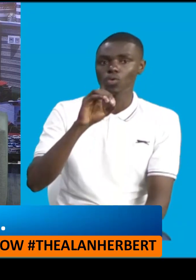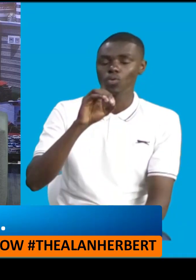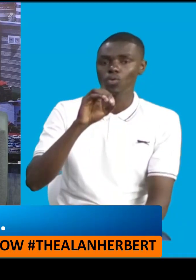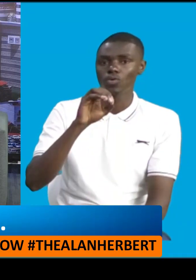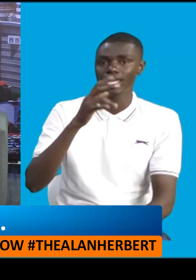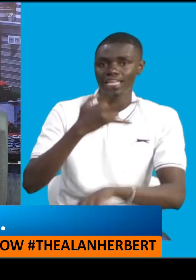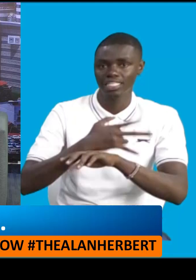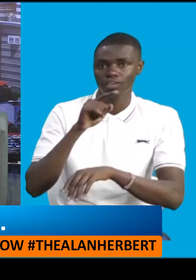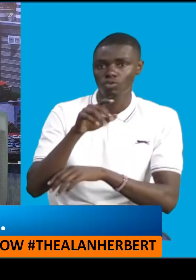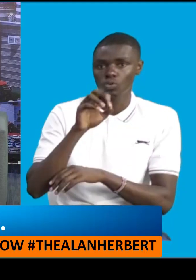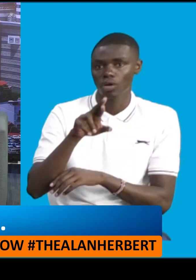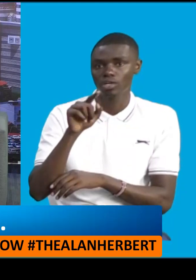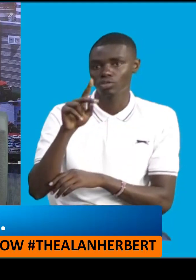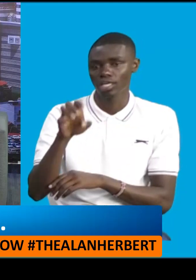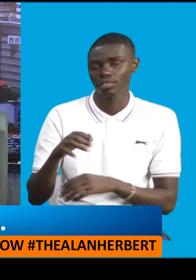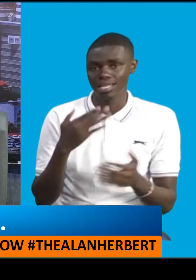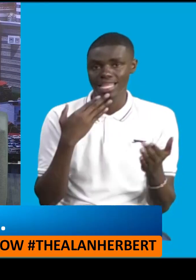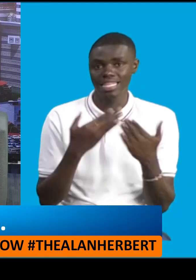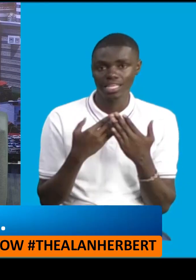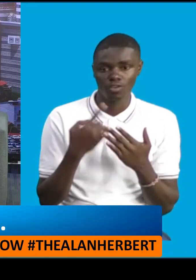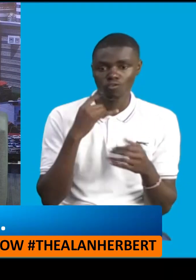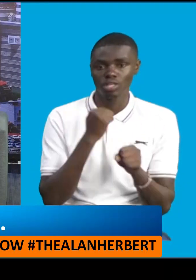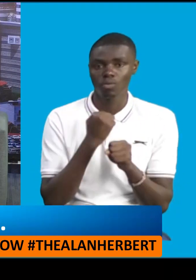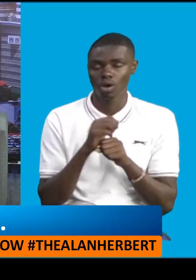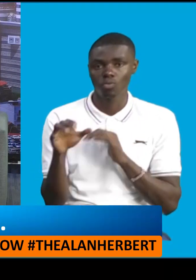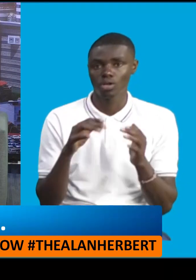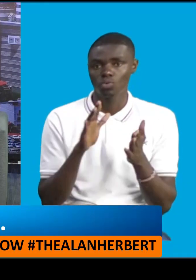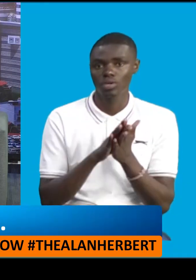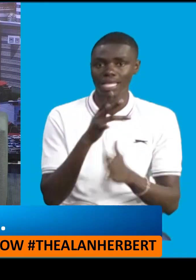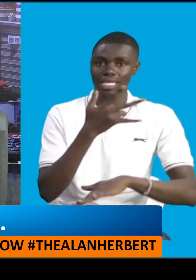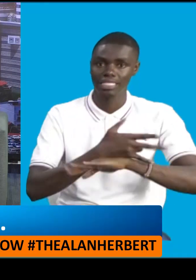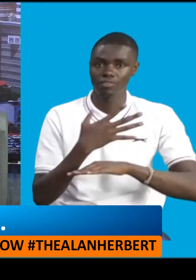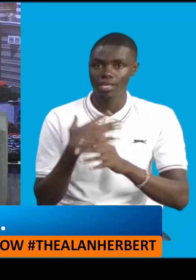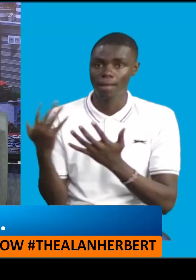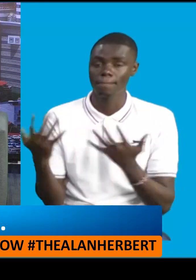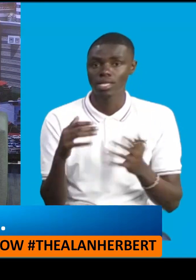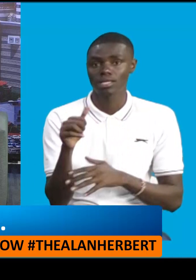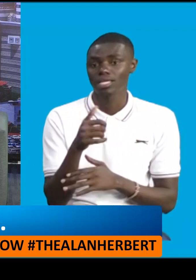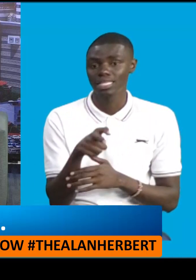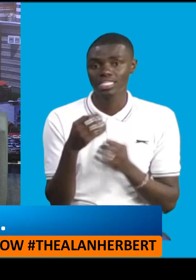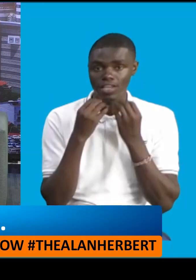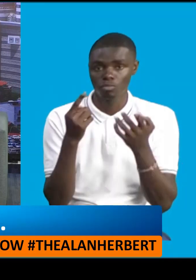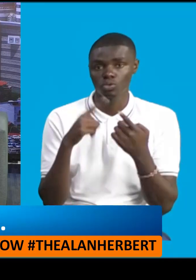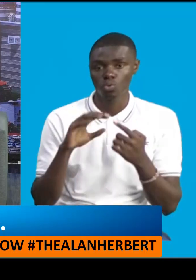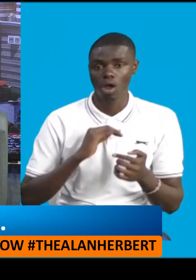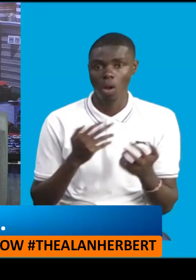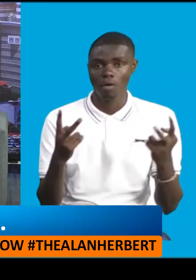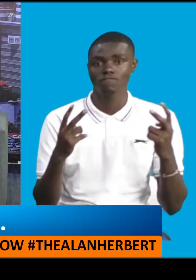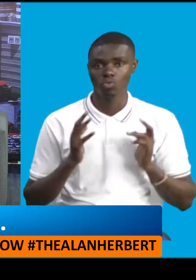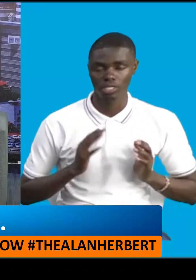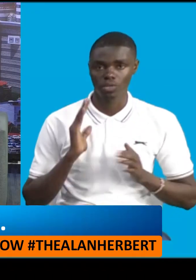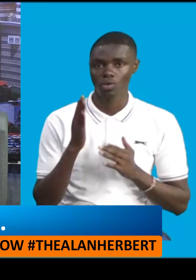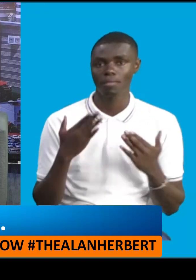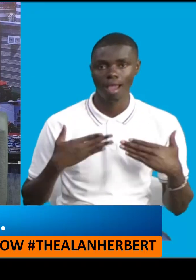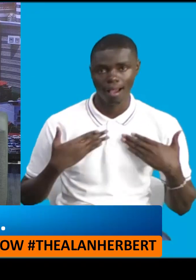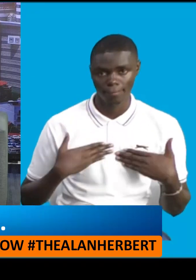Fraud@nhif.or.ke. All right. Thank you very much, Madam Otele, for the work that you're doing with NHIF and also for bringing this information to our viewers.